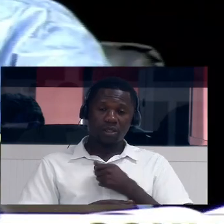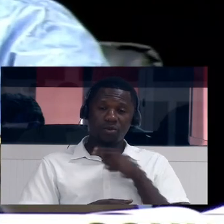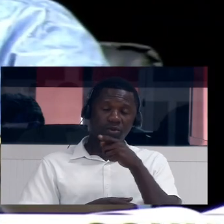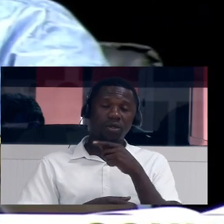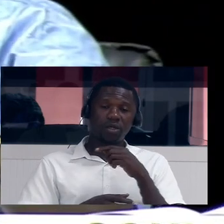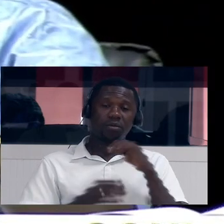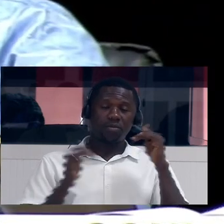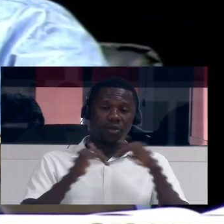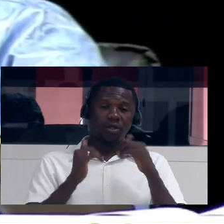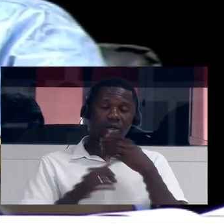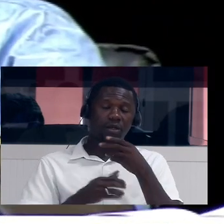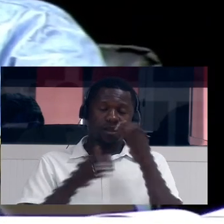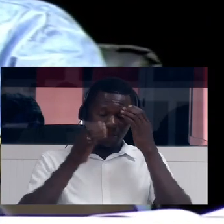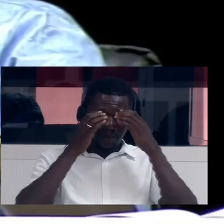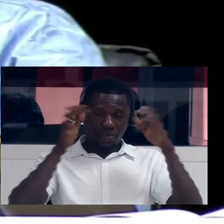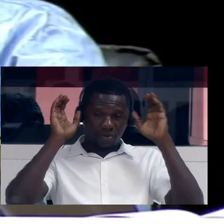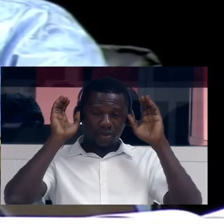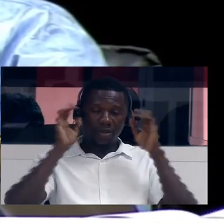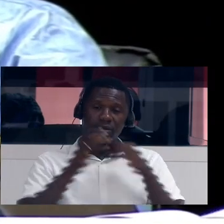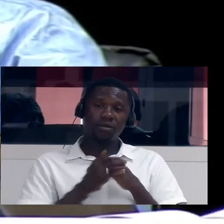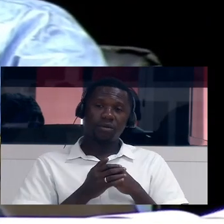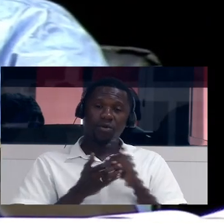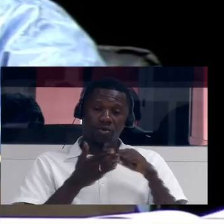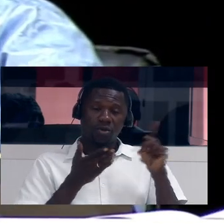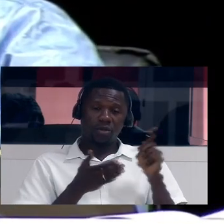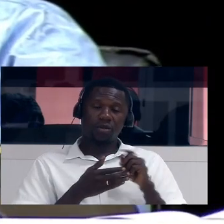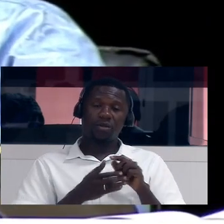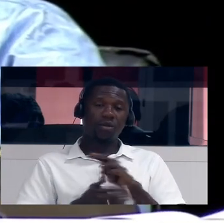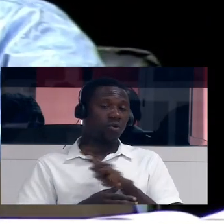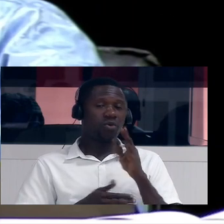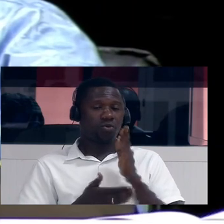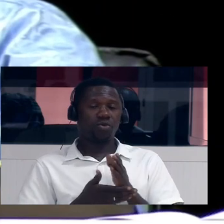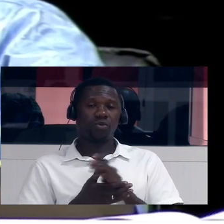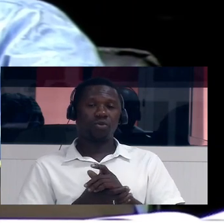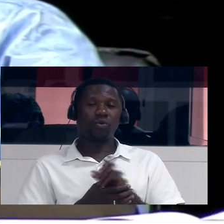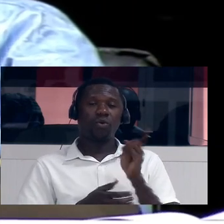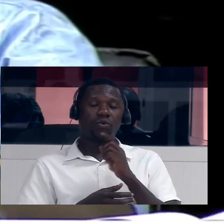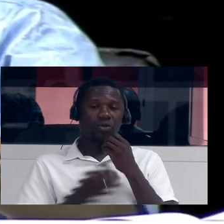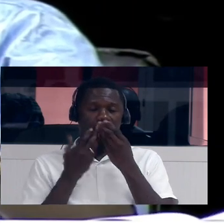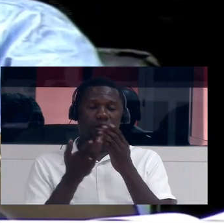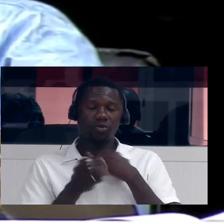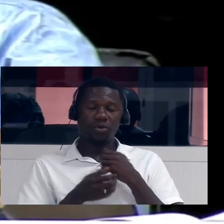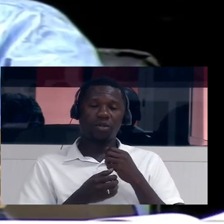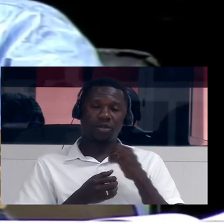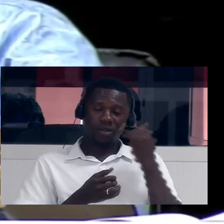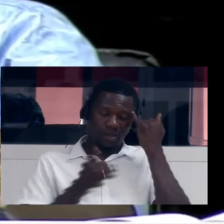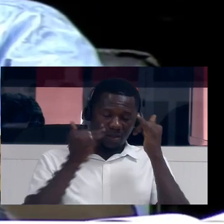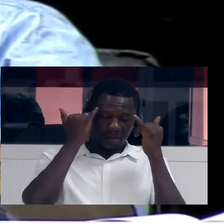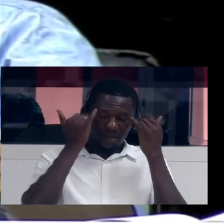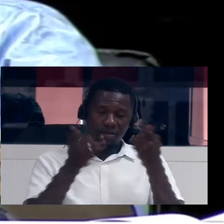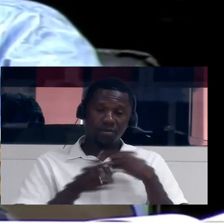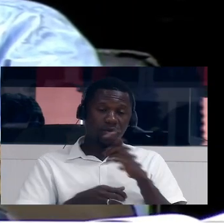meeting at Gambia College, correct? That is not true. What would you say to the suggestion that they were threatened by